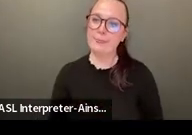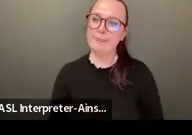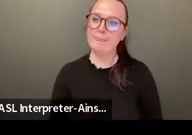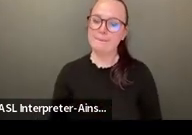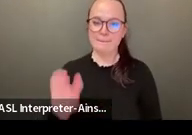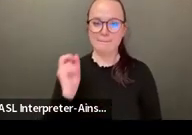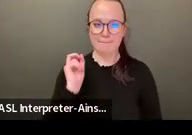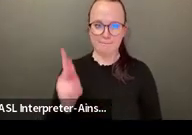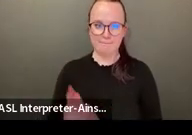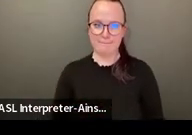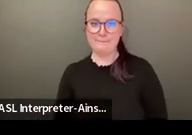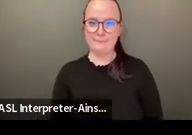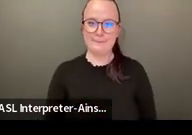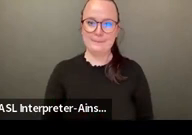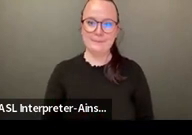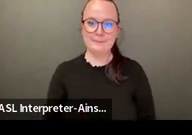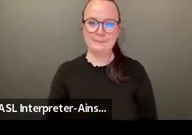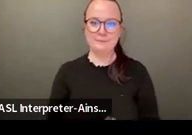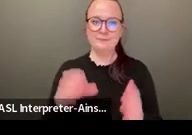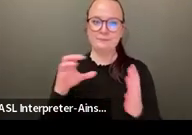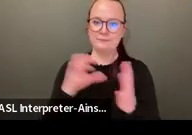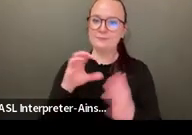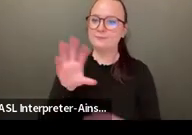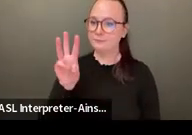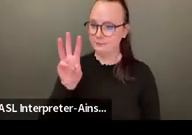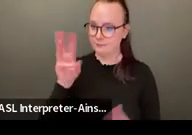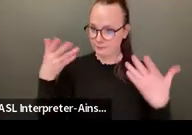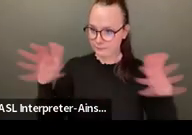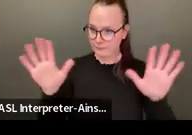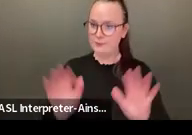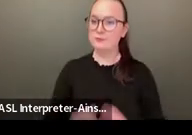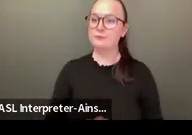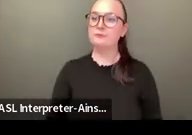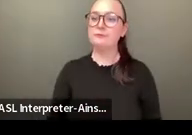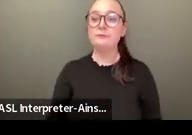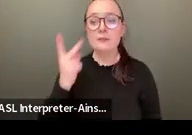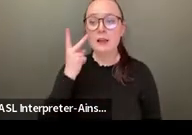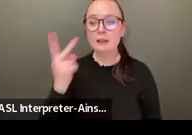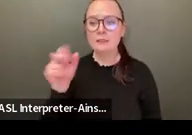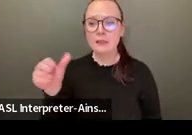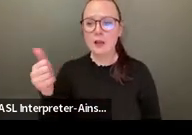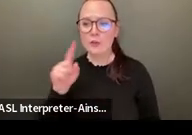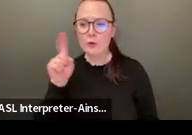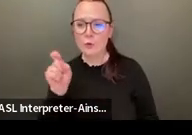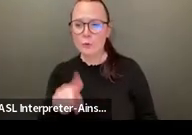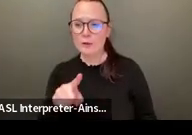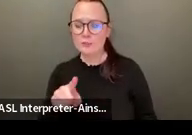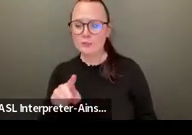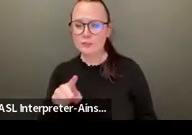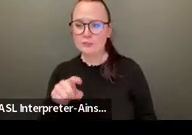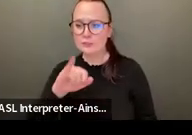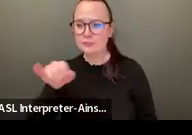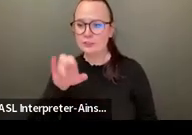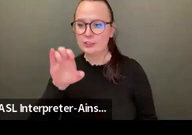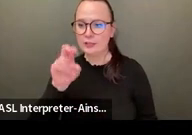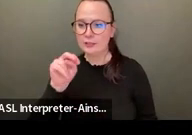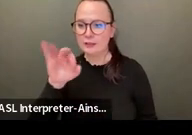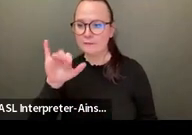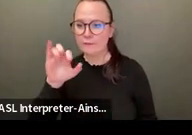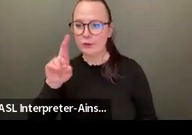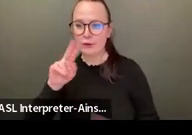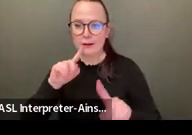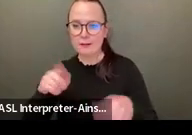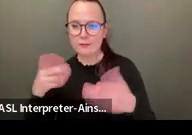Okay, so that's section 6. I see there was another question up there. It looks like Jennifer has answered